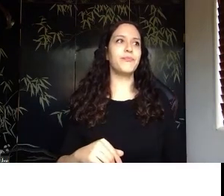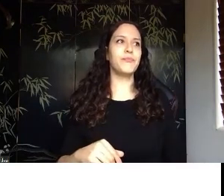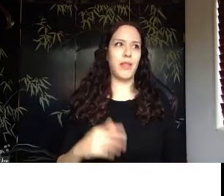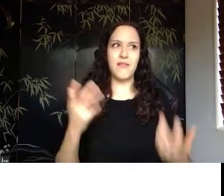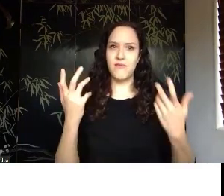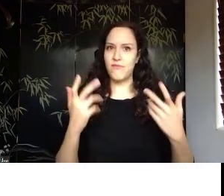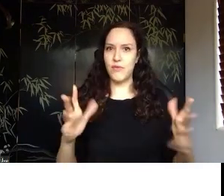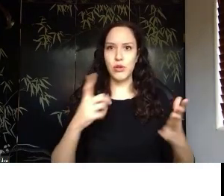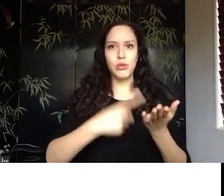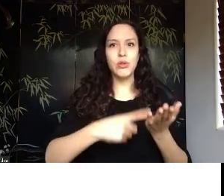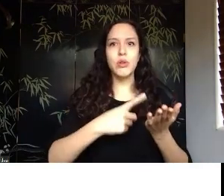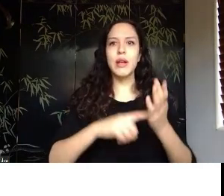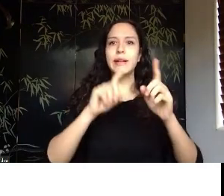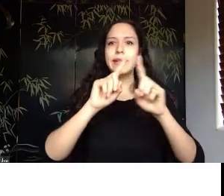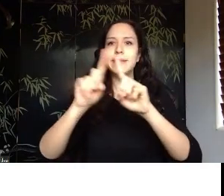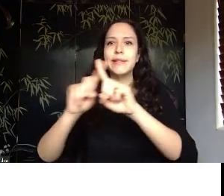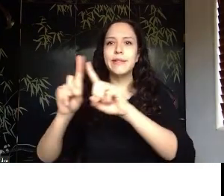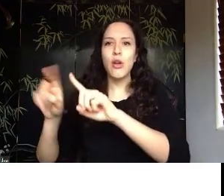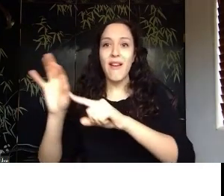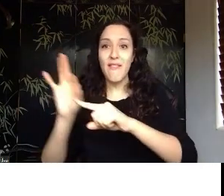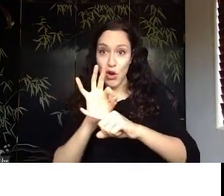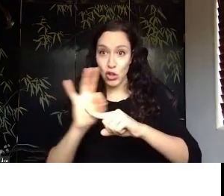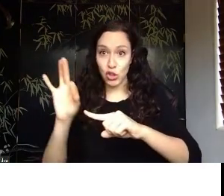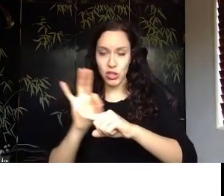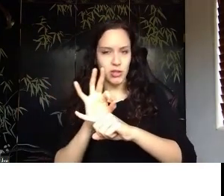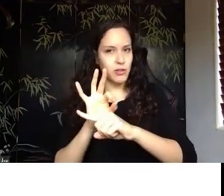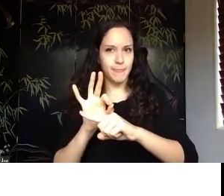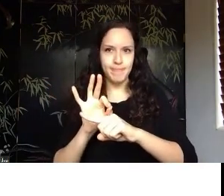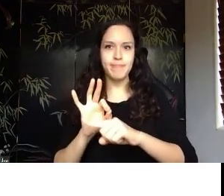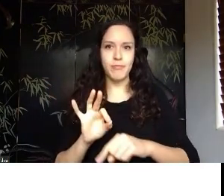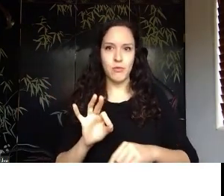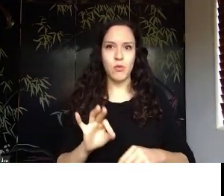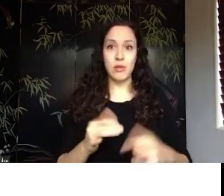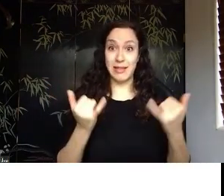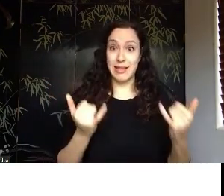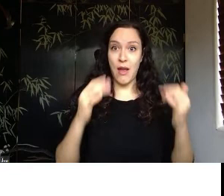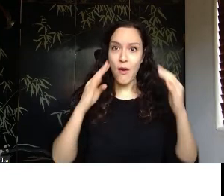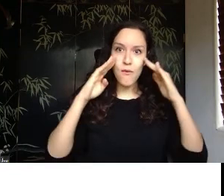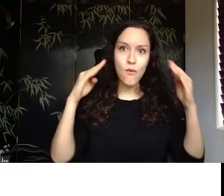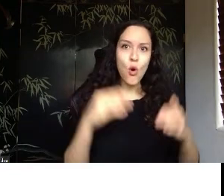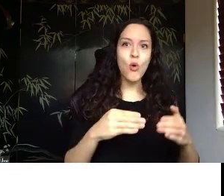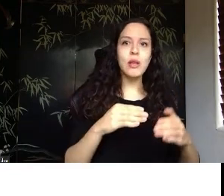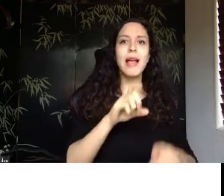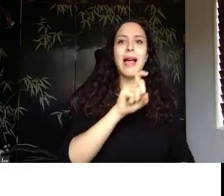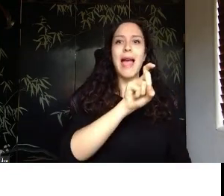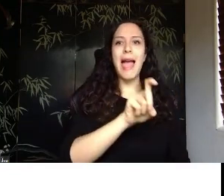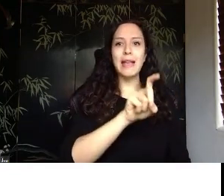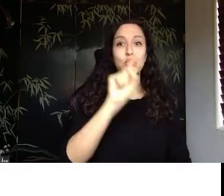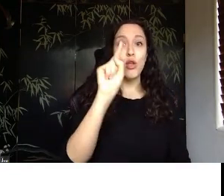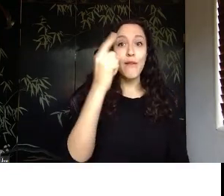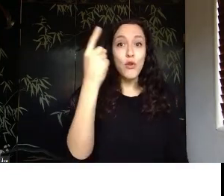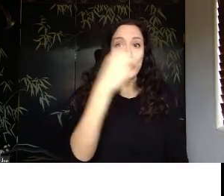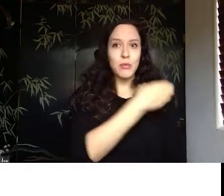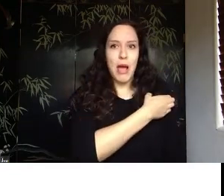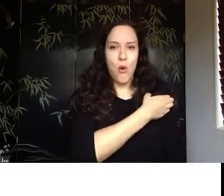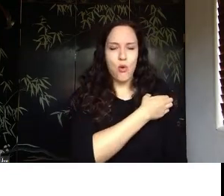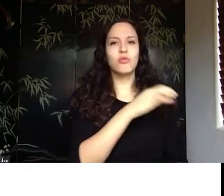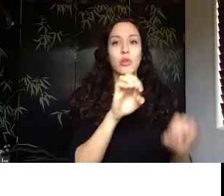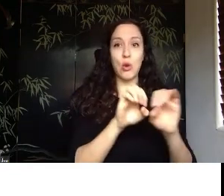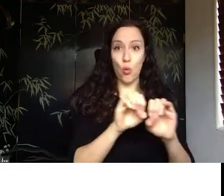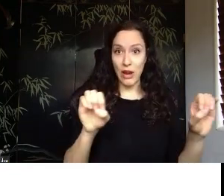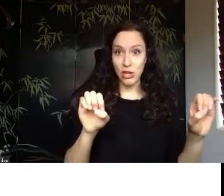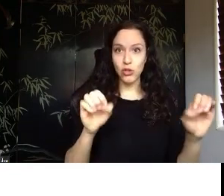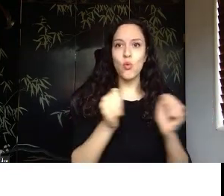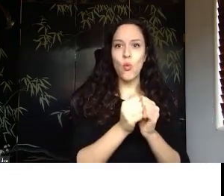concerned about these to the first power. So equations to the first power, so